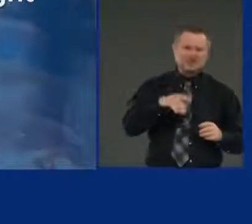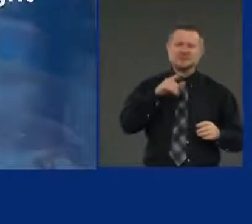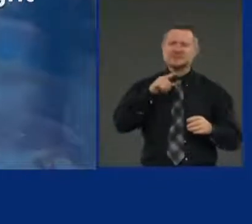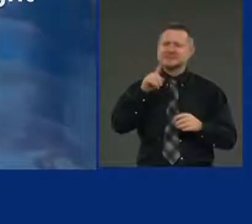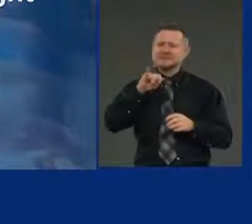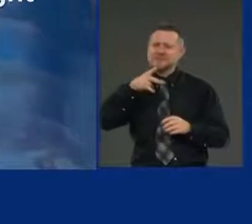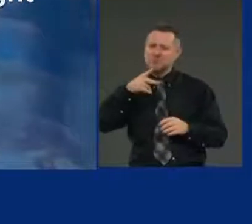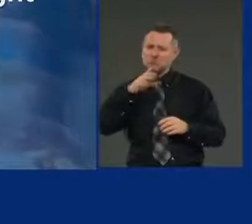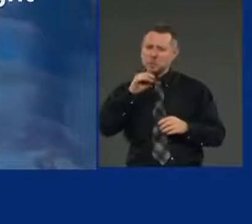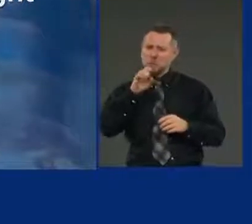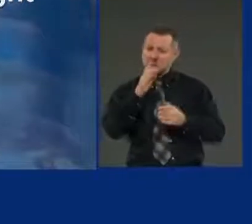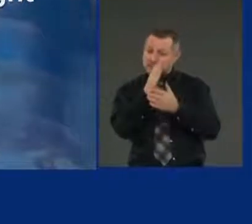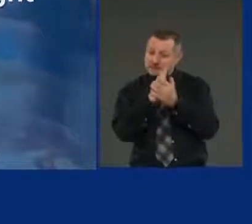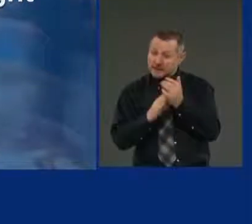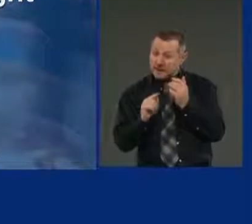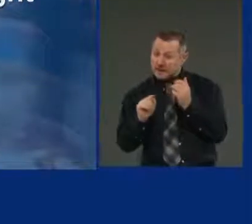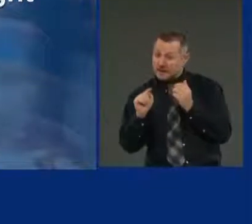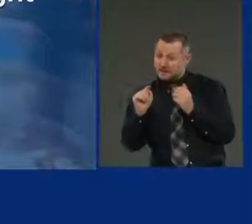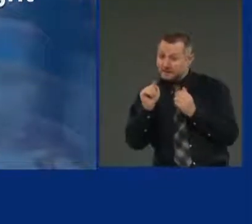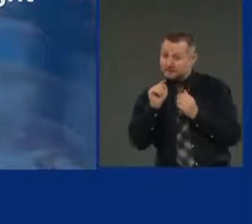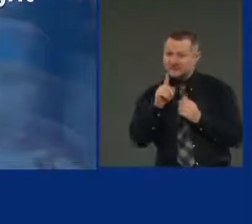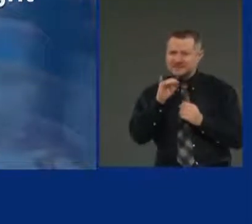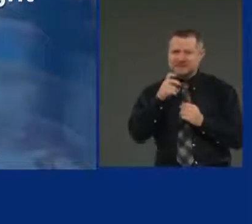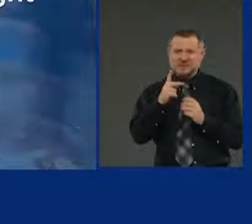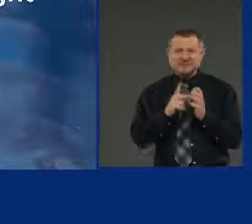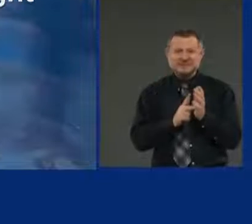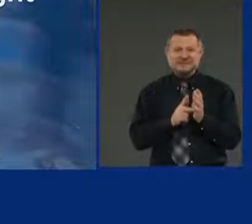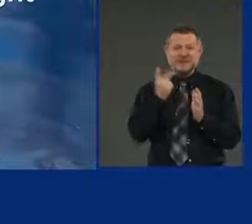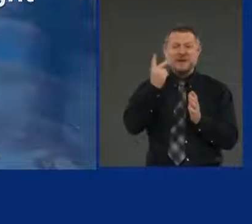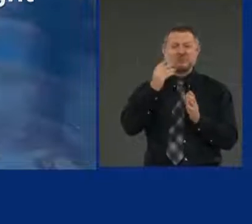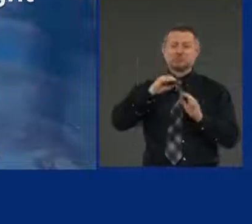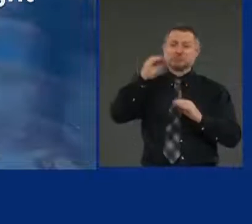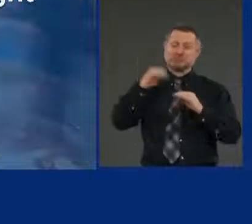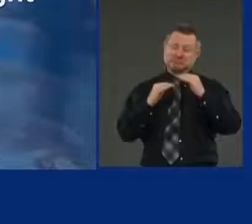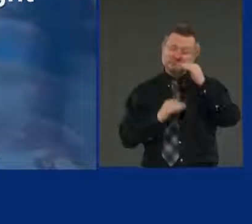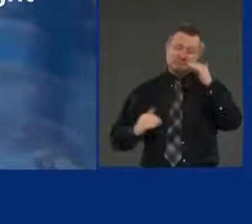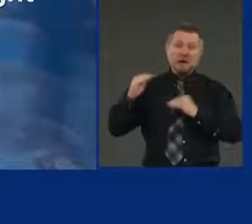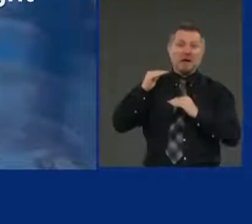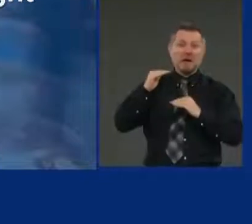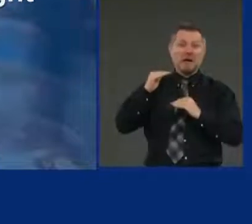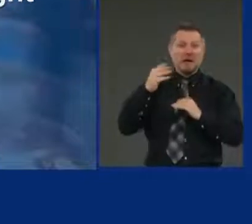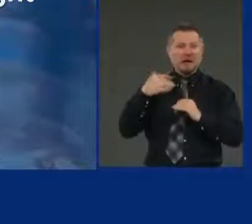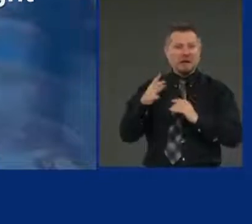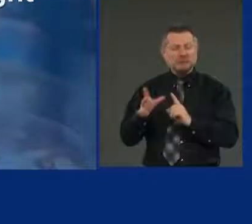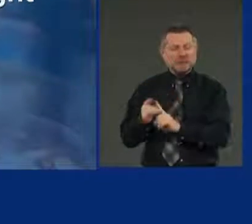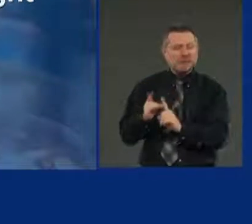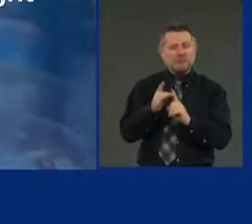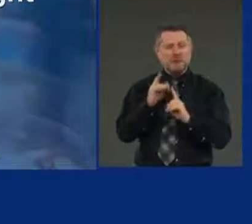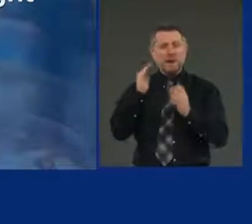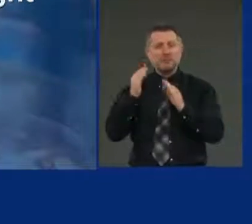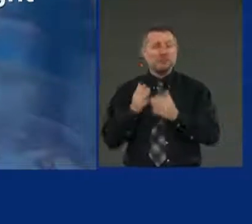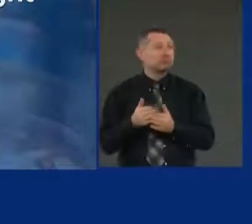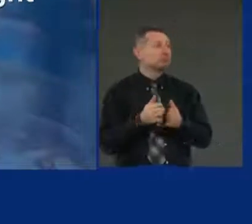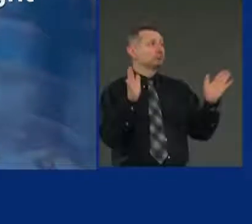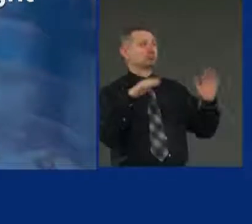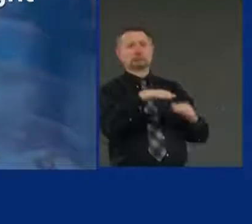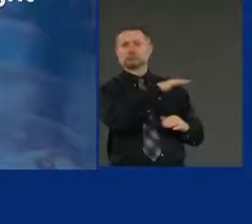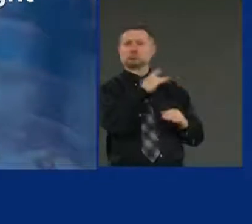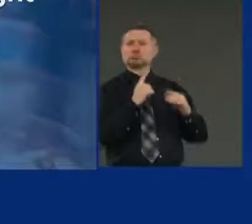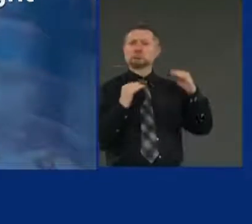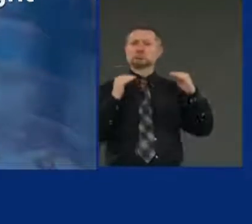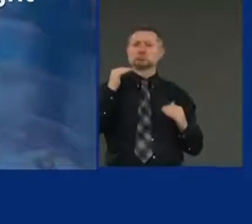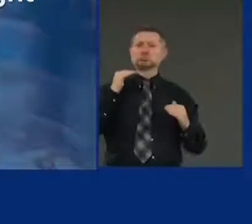have double the infection rate in those zip codes that you have citywide. Citywide, the infection rate is